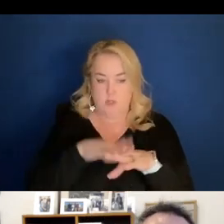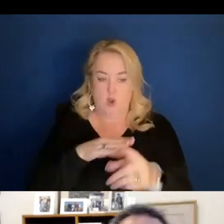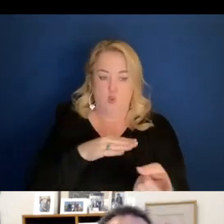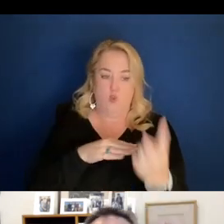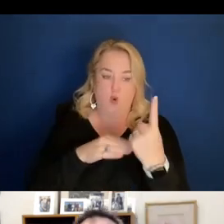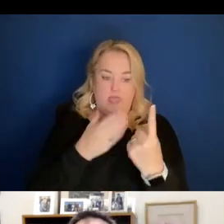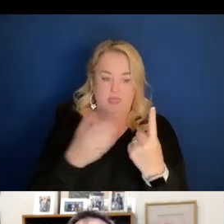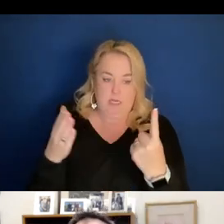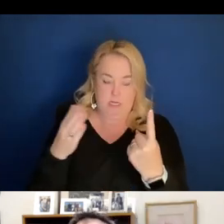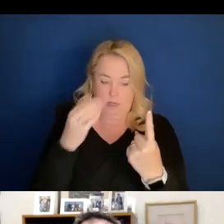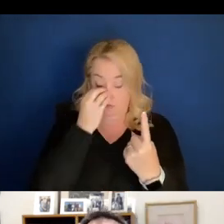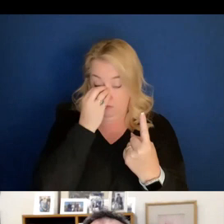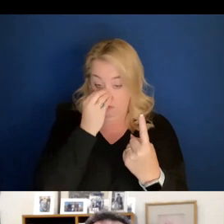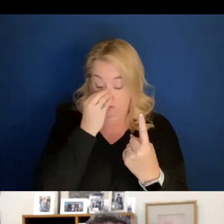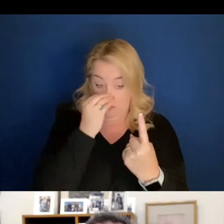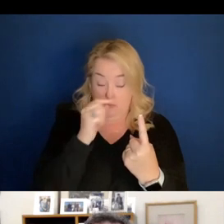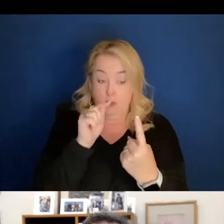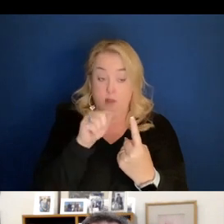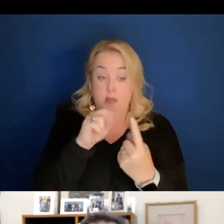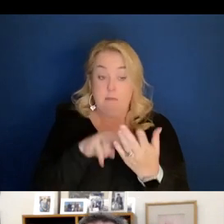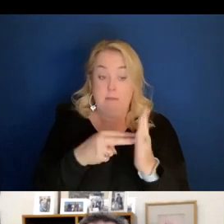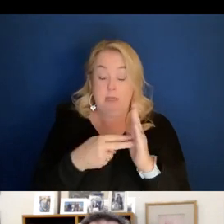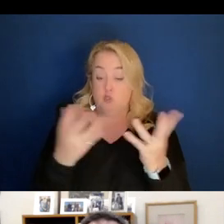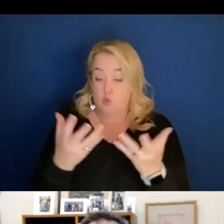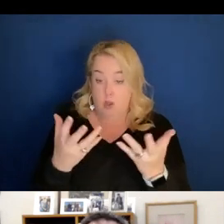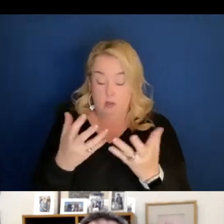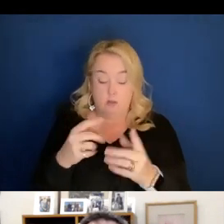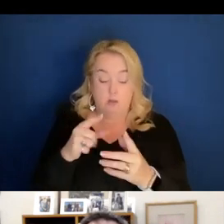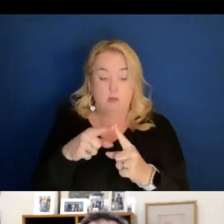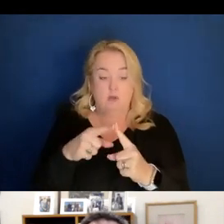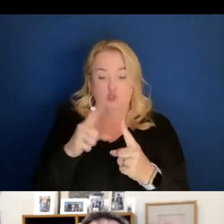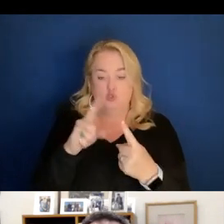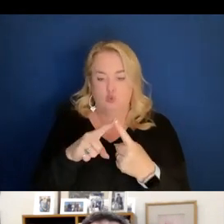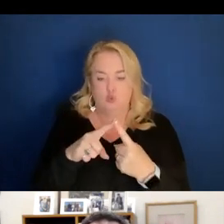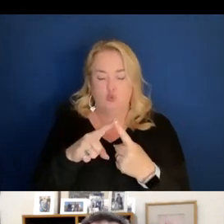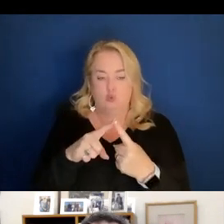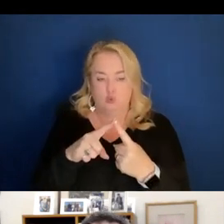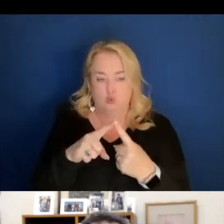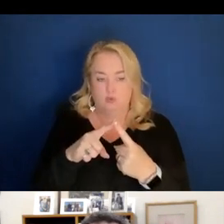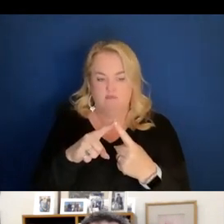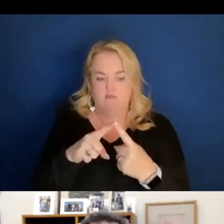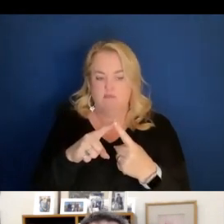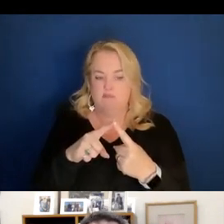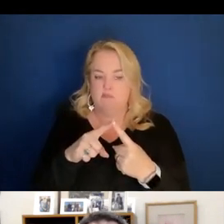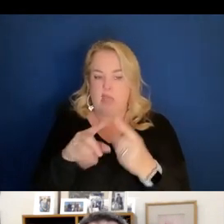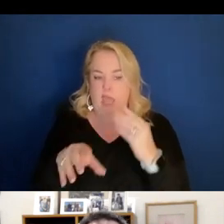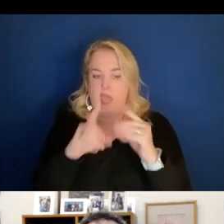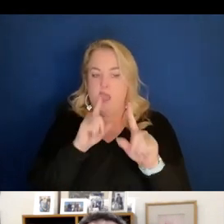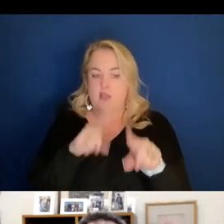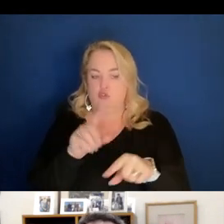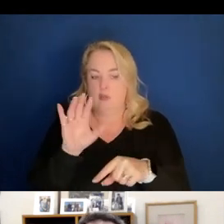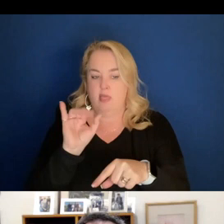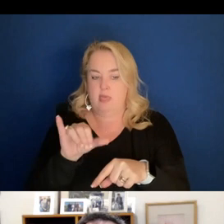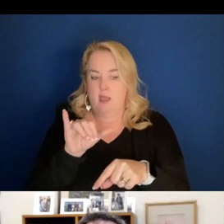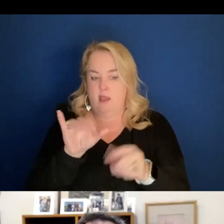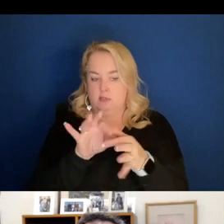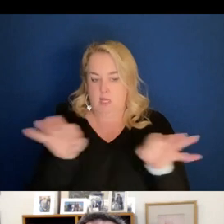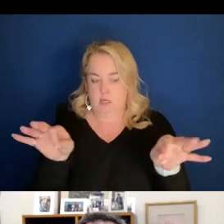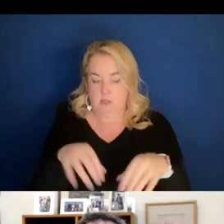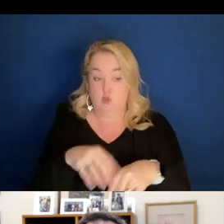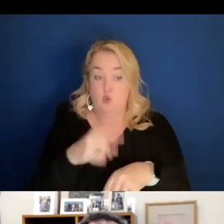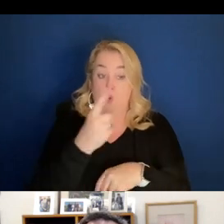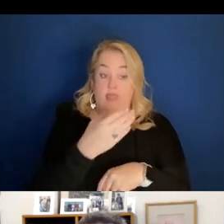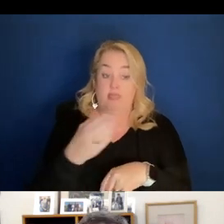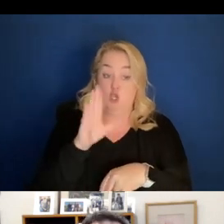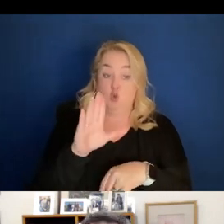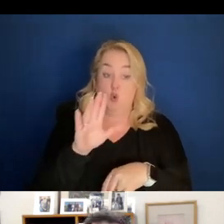one thing, right? And that means filling out the ends of each of these sentences, that the one thing your audience